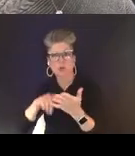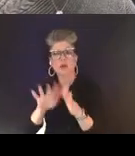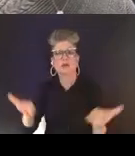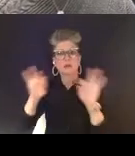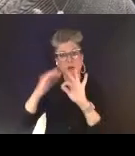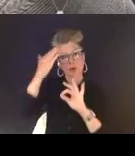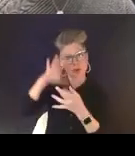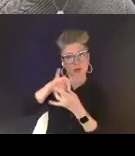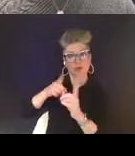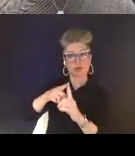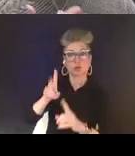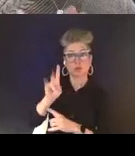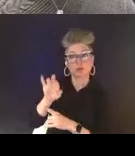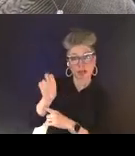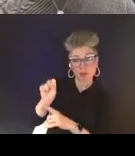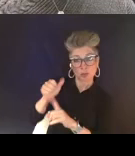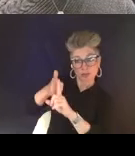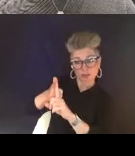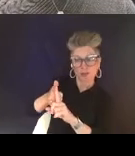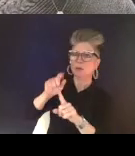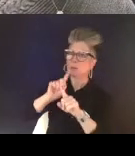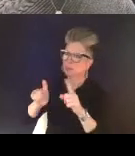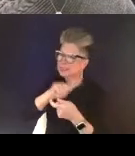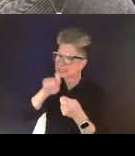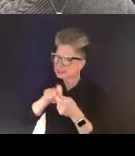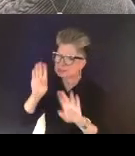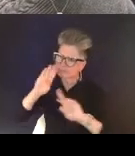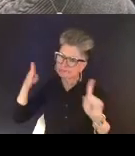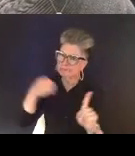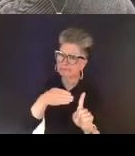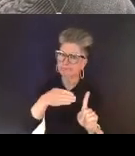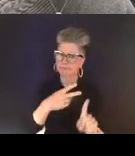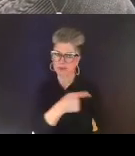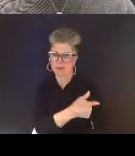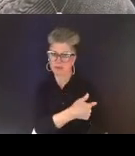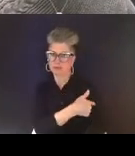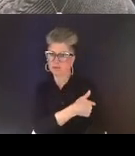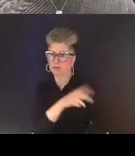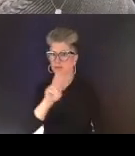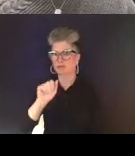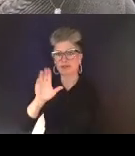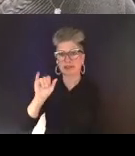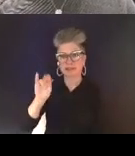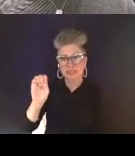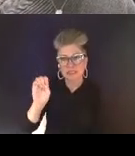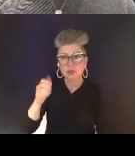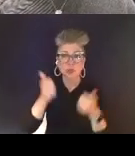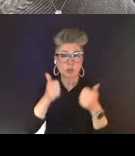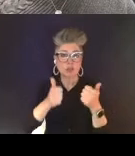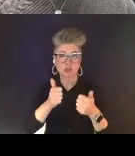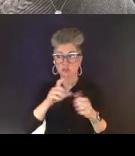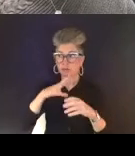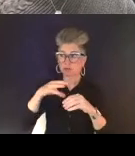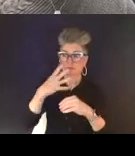COVID-19 virus, but specifically the vaccinations. And so we're going to talk about what vaccines are currently available, what the responses